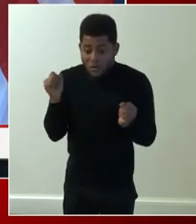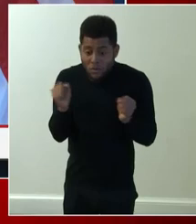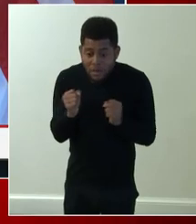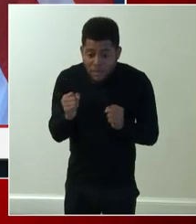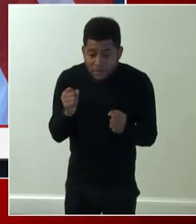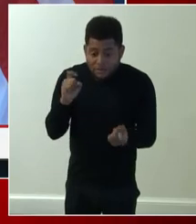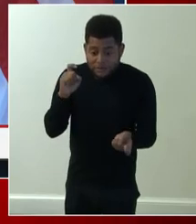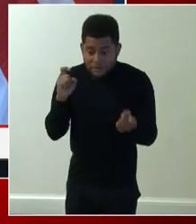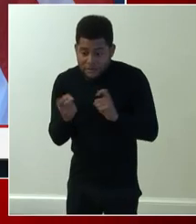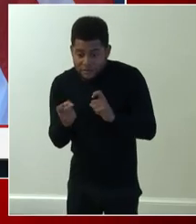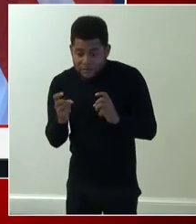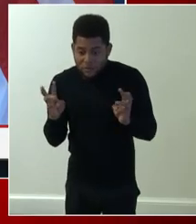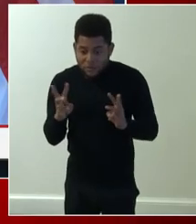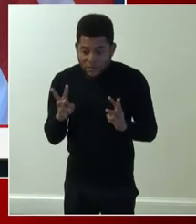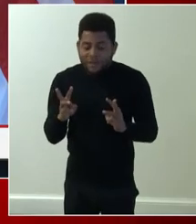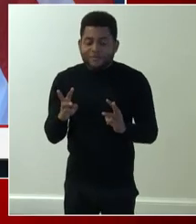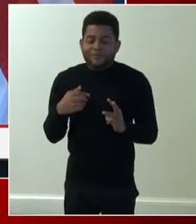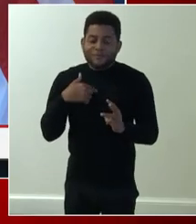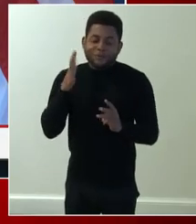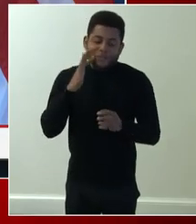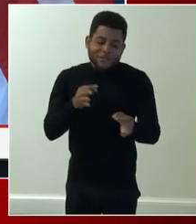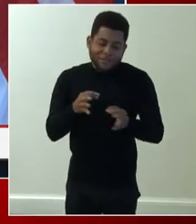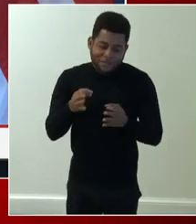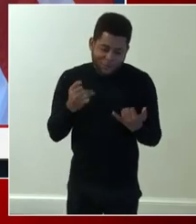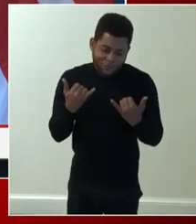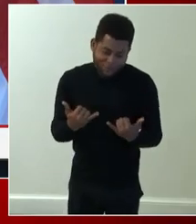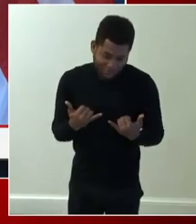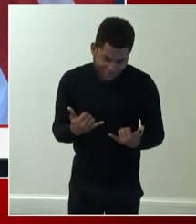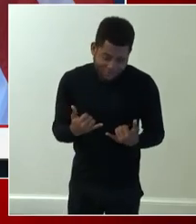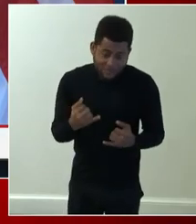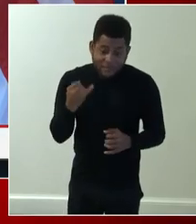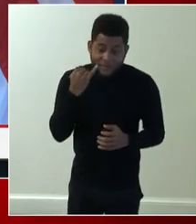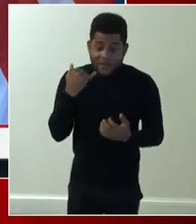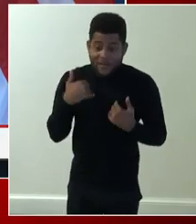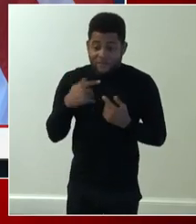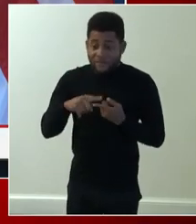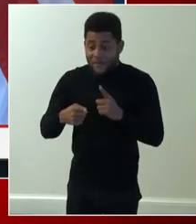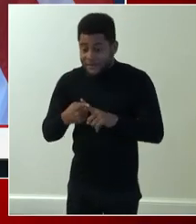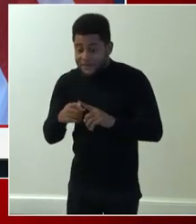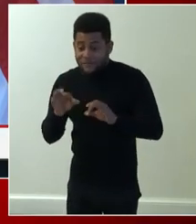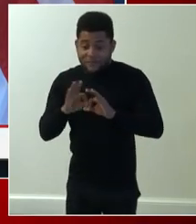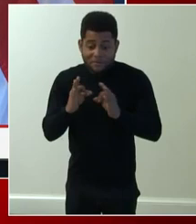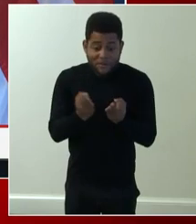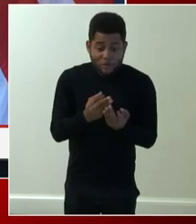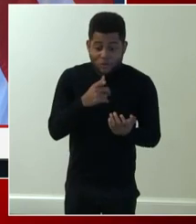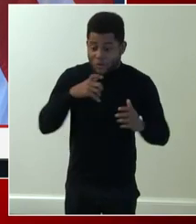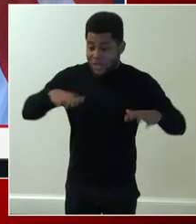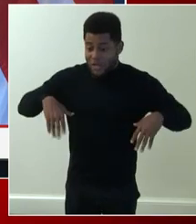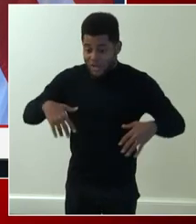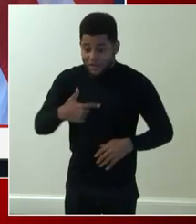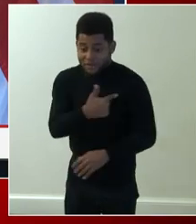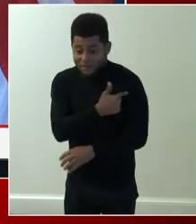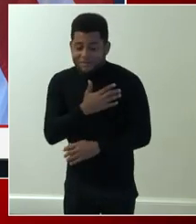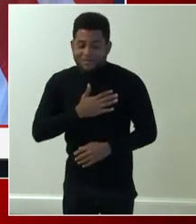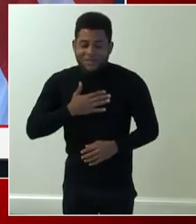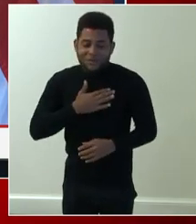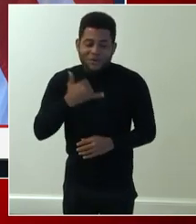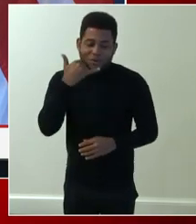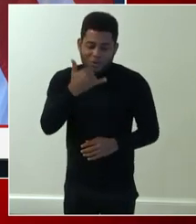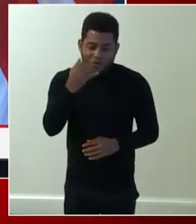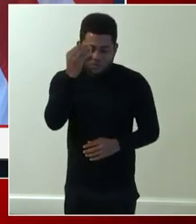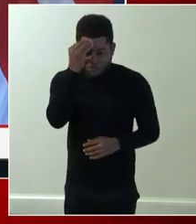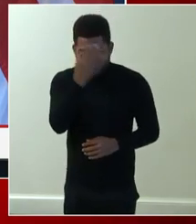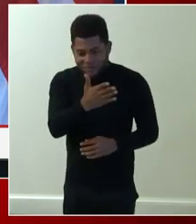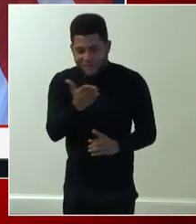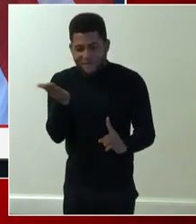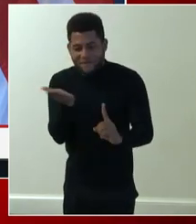and family who need to be vaccinated, please take a moment to make calls to them, let them know about the